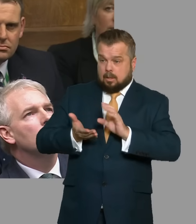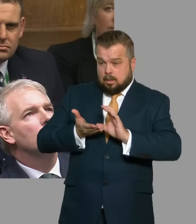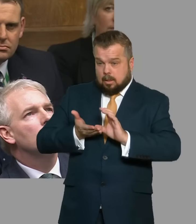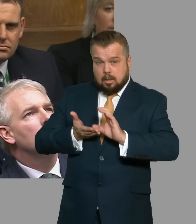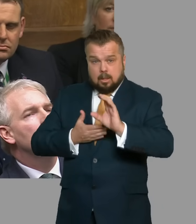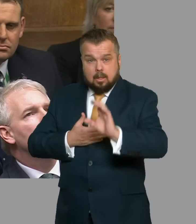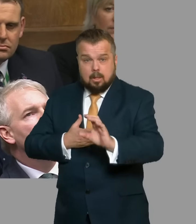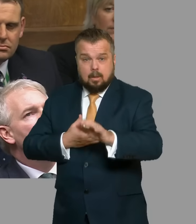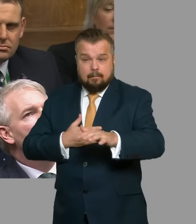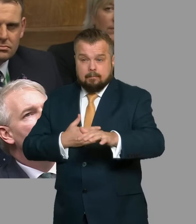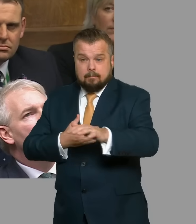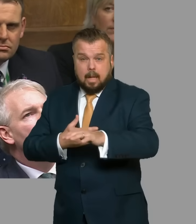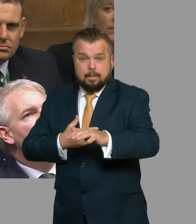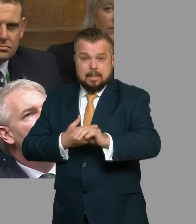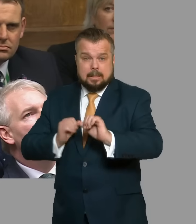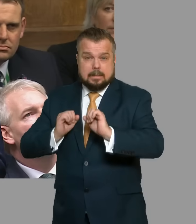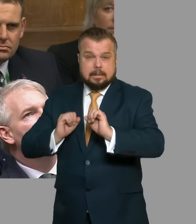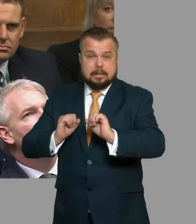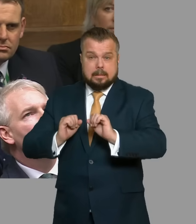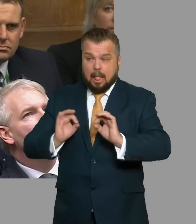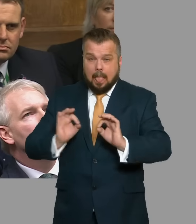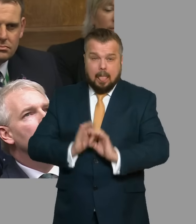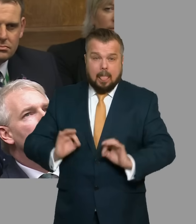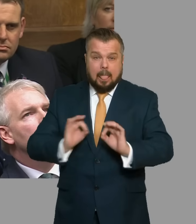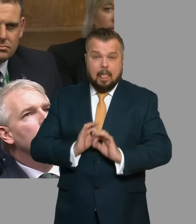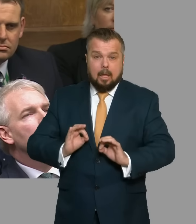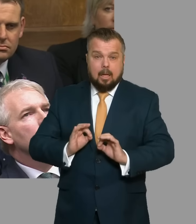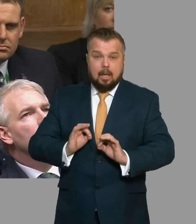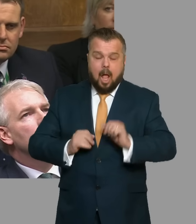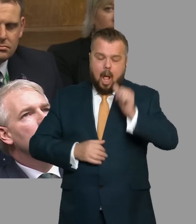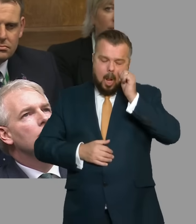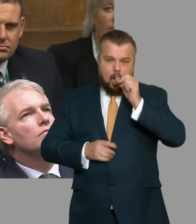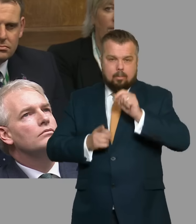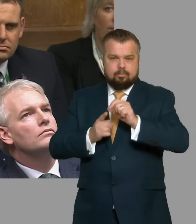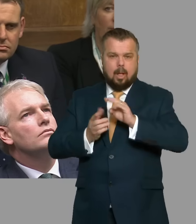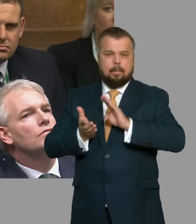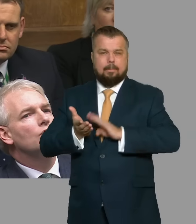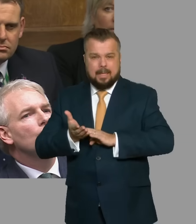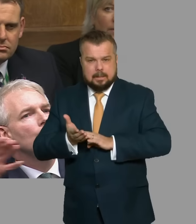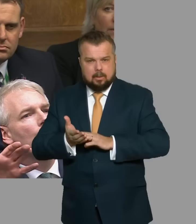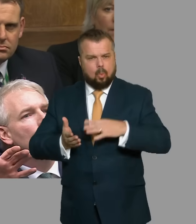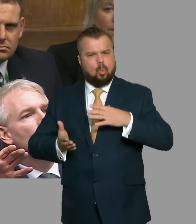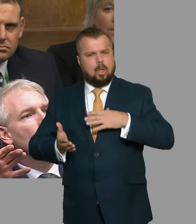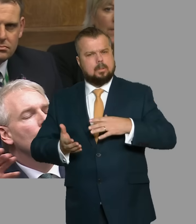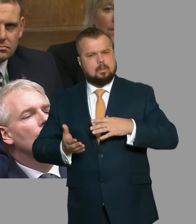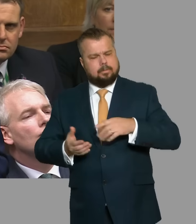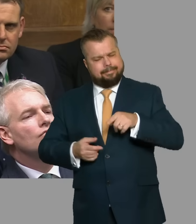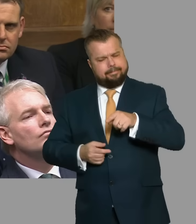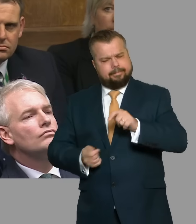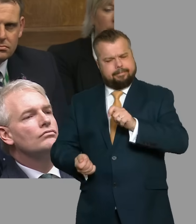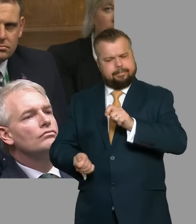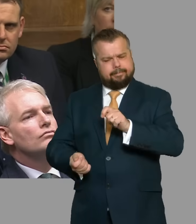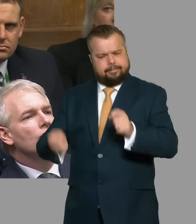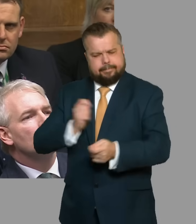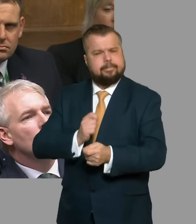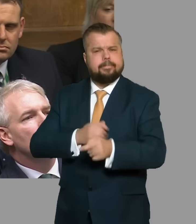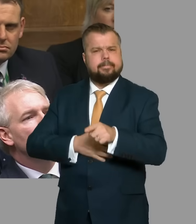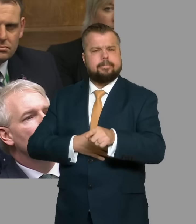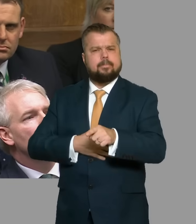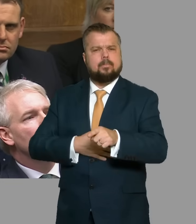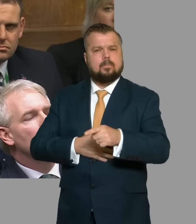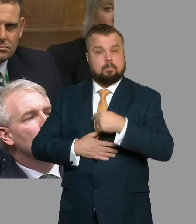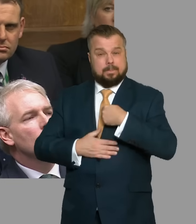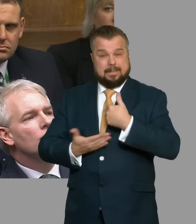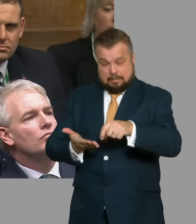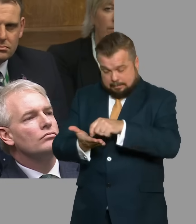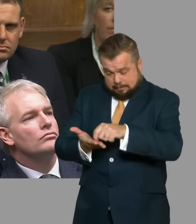Justice Secretary privately after I discovered this, and I should say his parents never asked for any support. Would